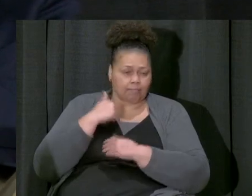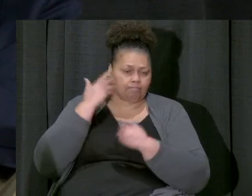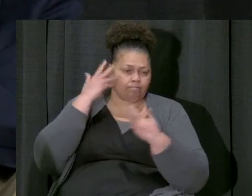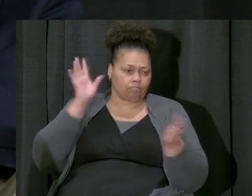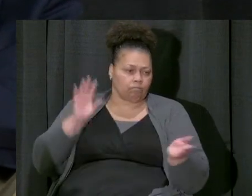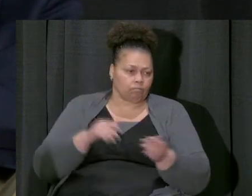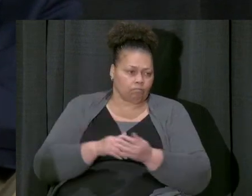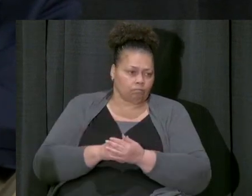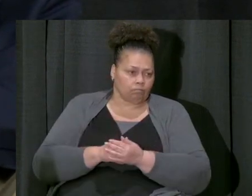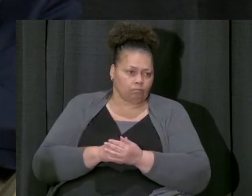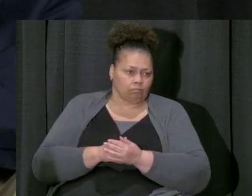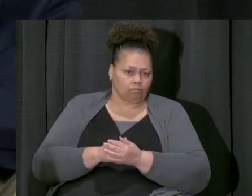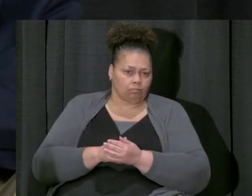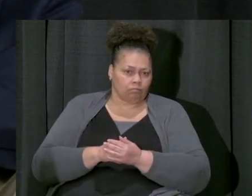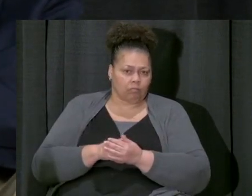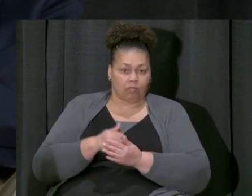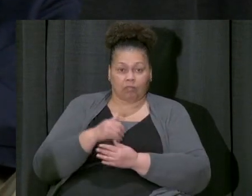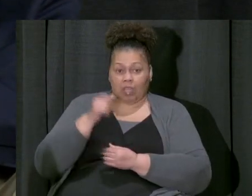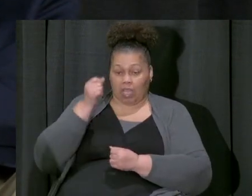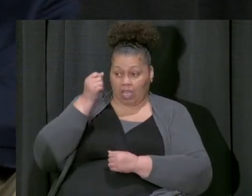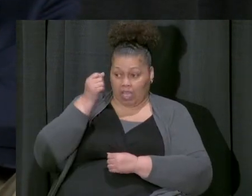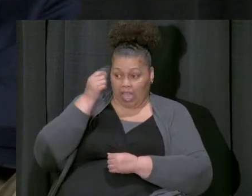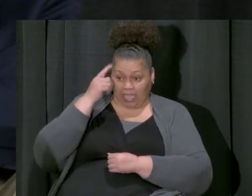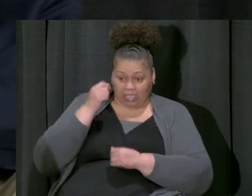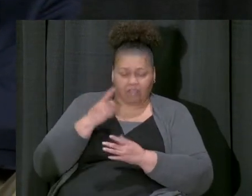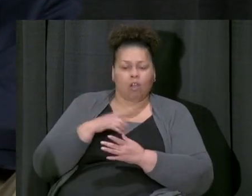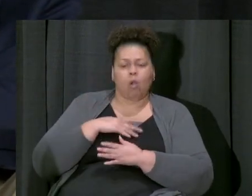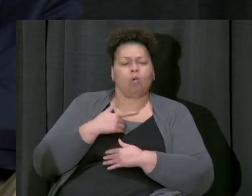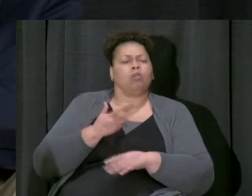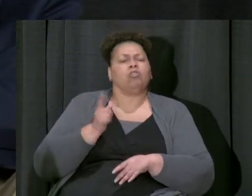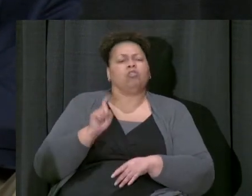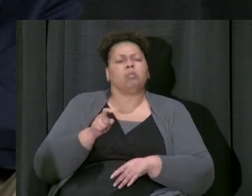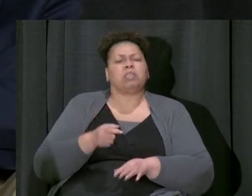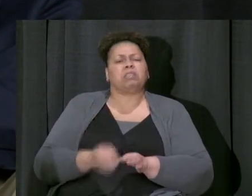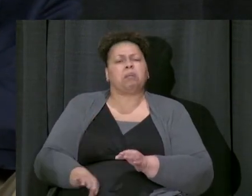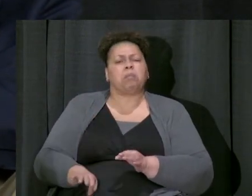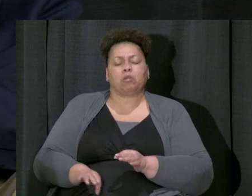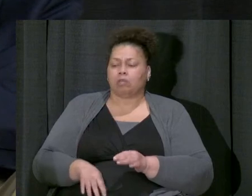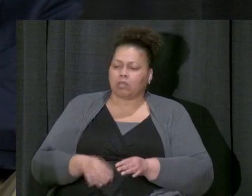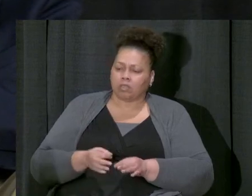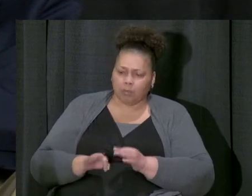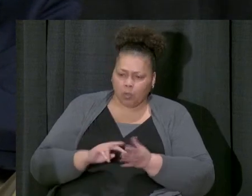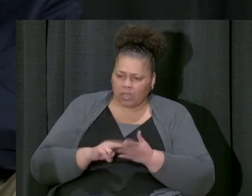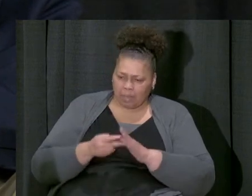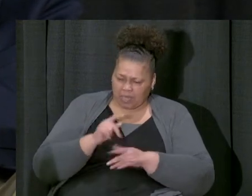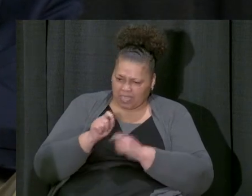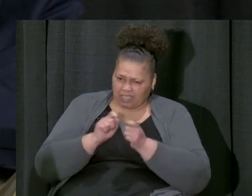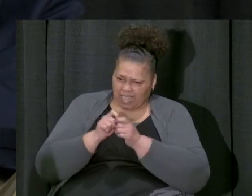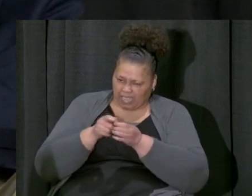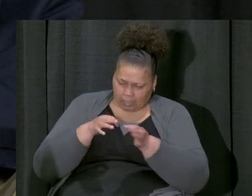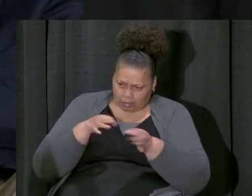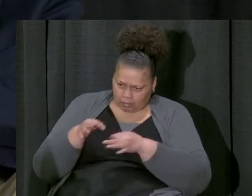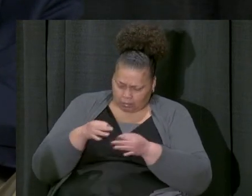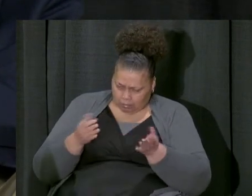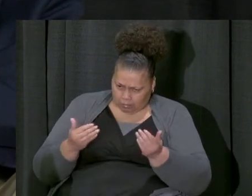Yeah. You know, cognitive, you will say, oh, it should be simpler. Yeah, well, how simpler? Simple in what ways? Exactly. Right. And so I think